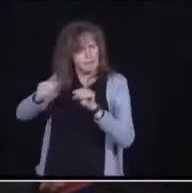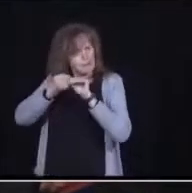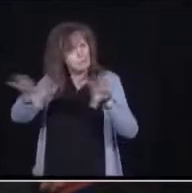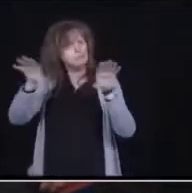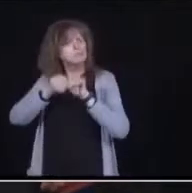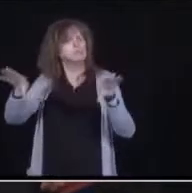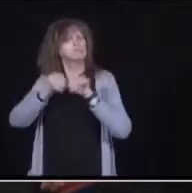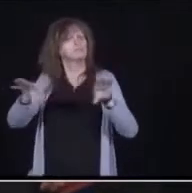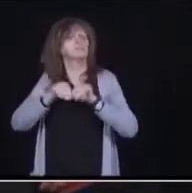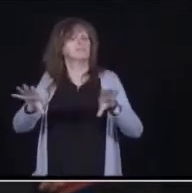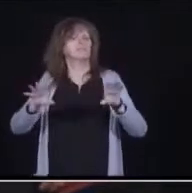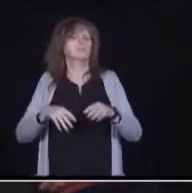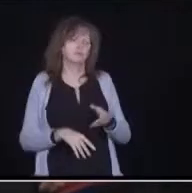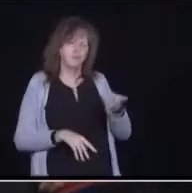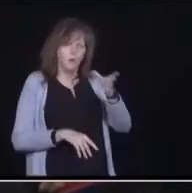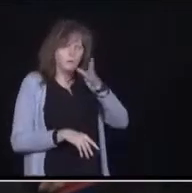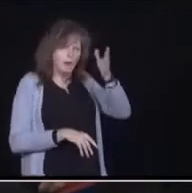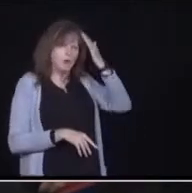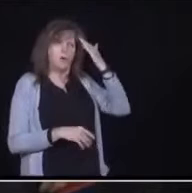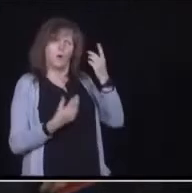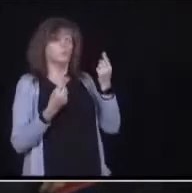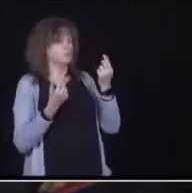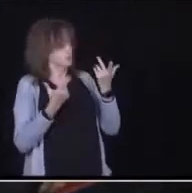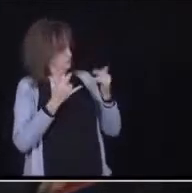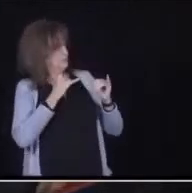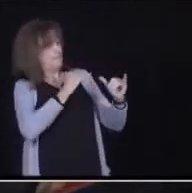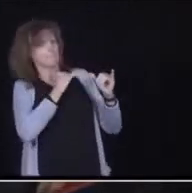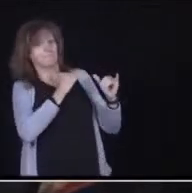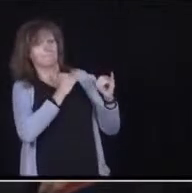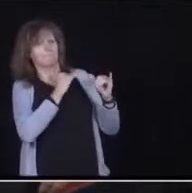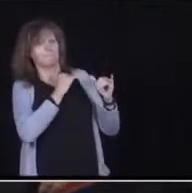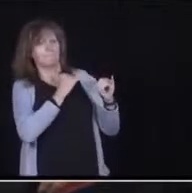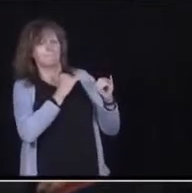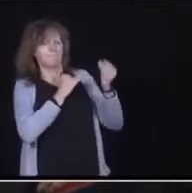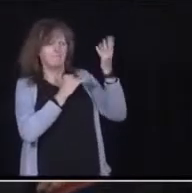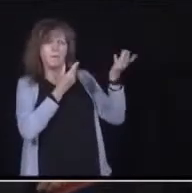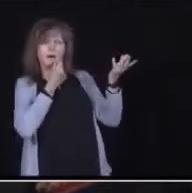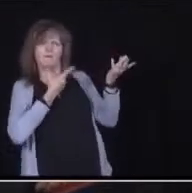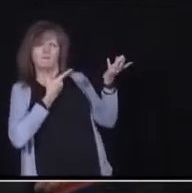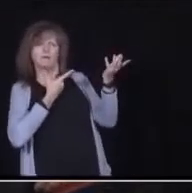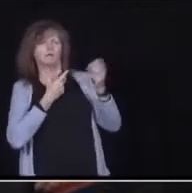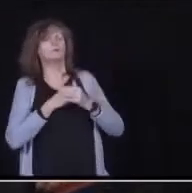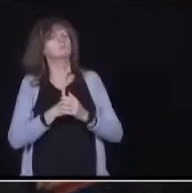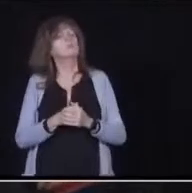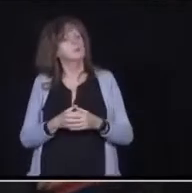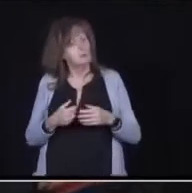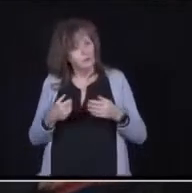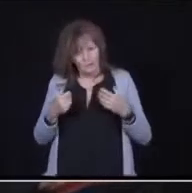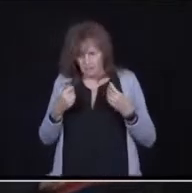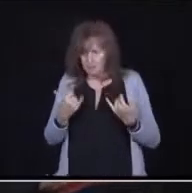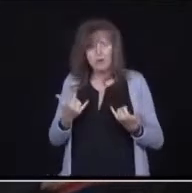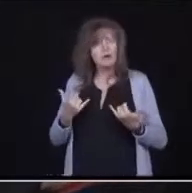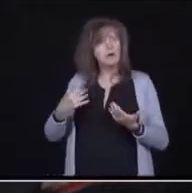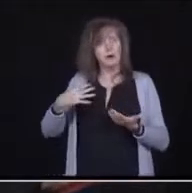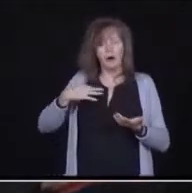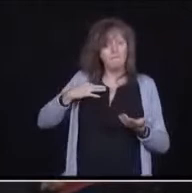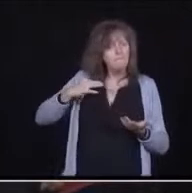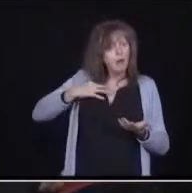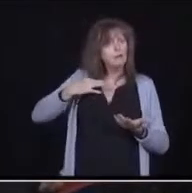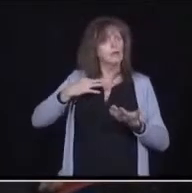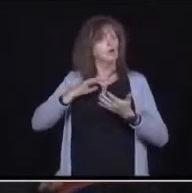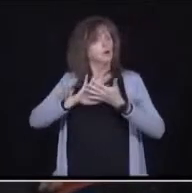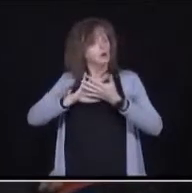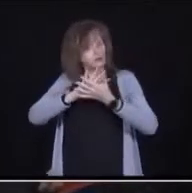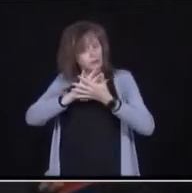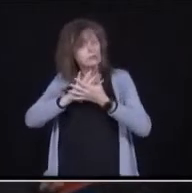what we know. It's also why today we are launching our voluntary interactive COVID-19 screening tool. It's just another step we're taking